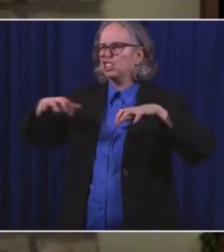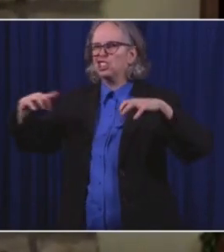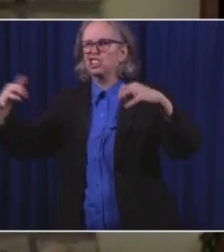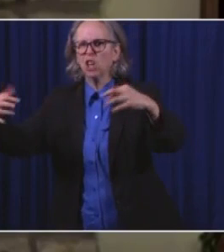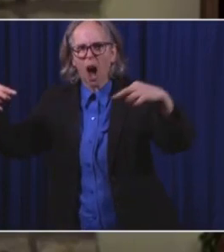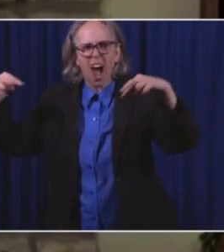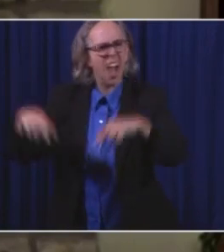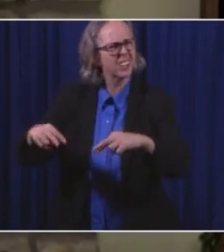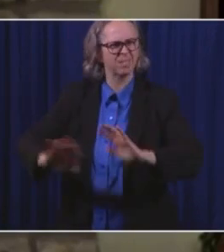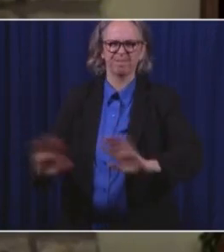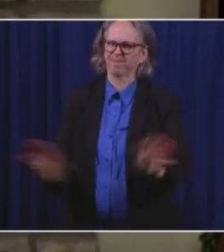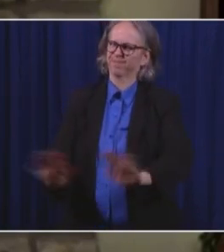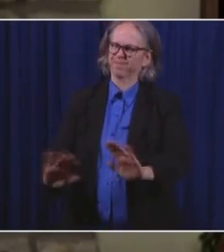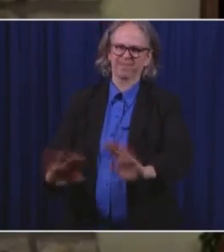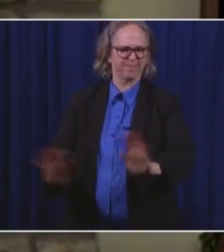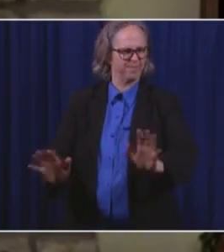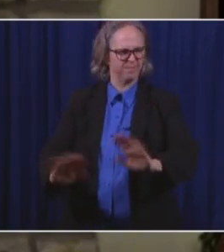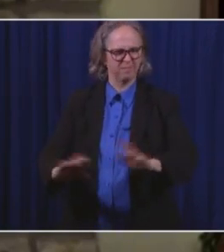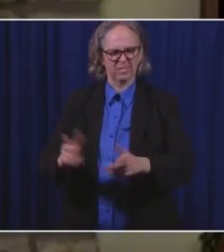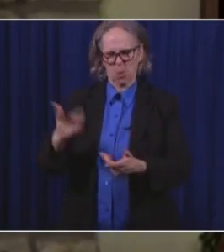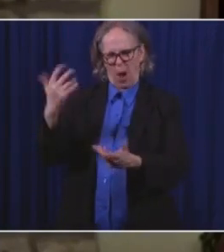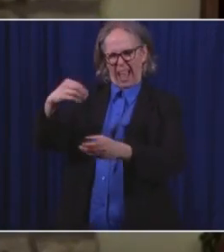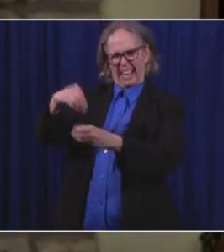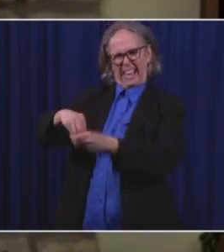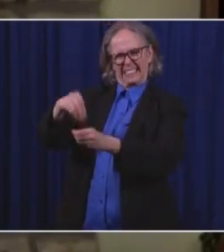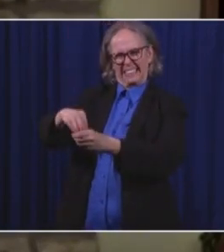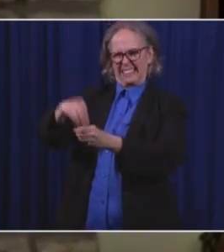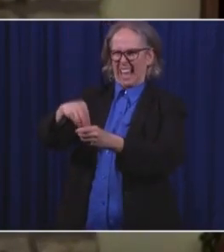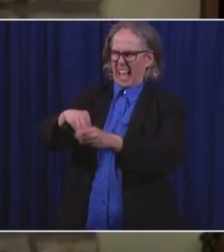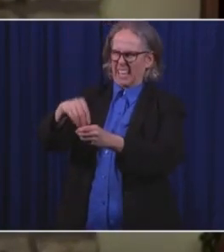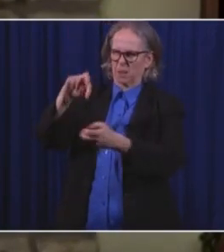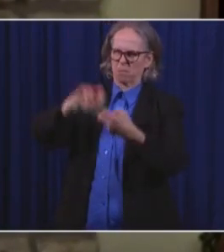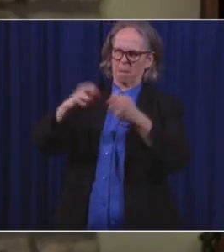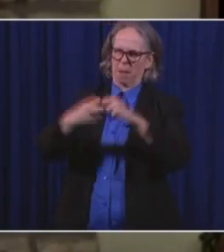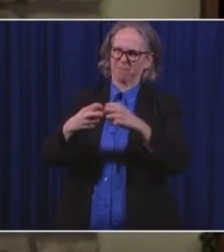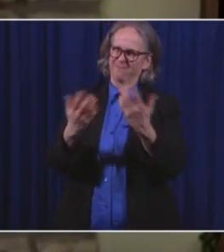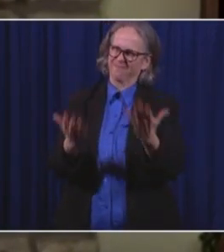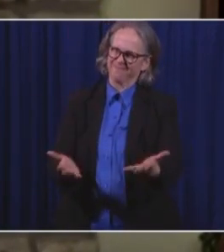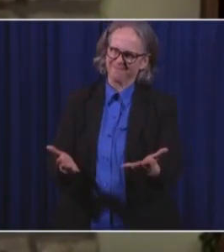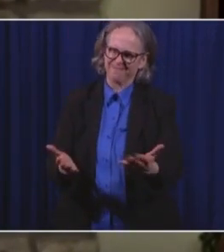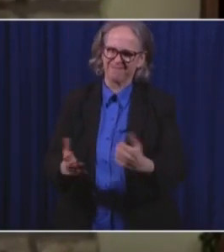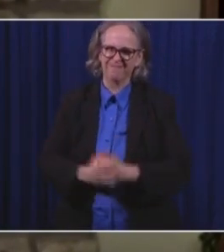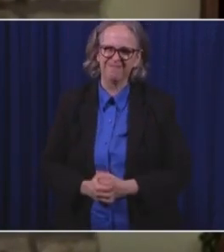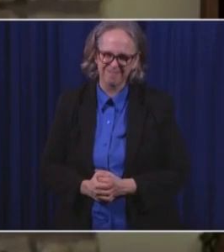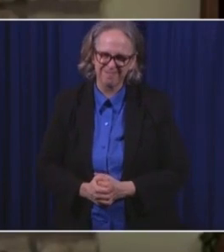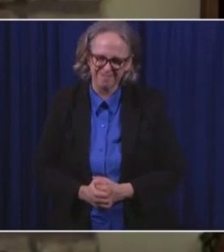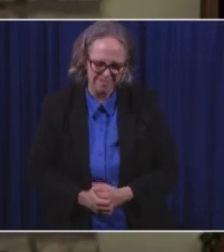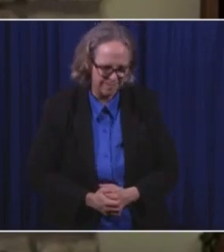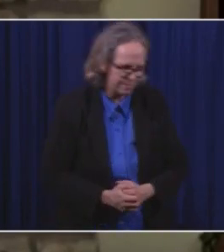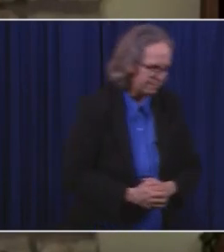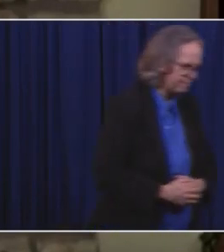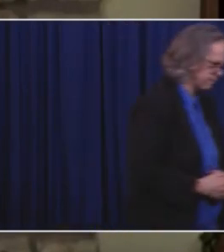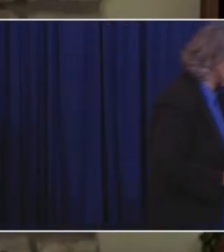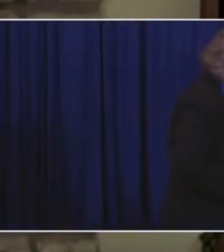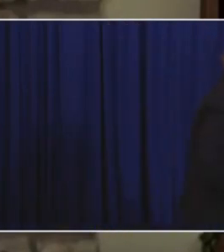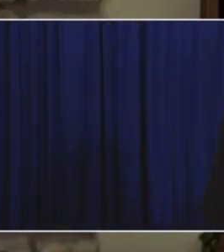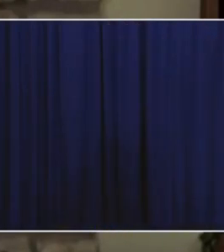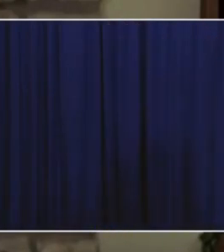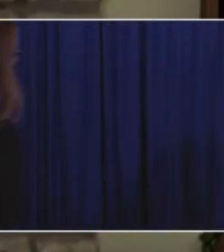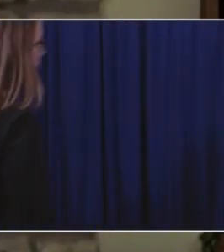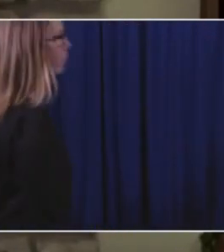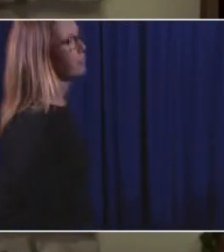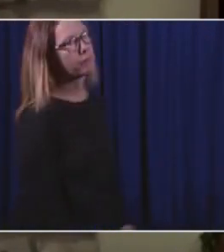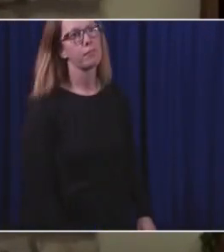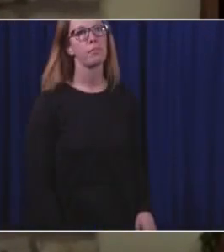are indoor activities. Next question is from Kenny Bass at WCHS in Charleston,